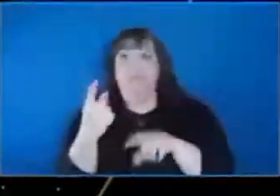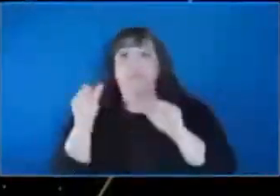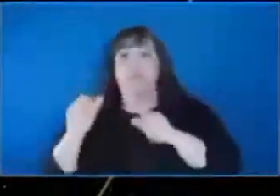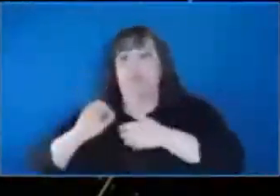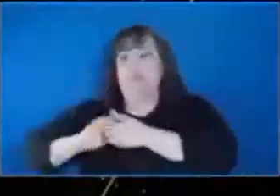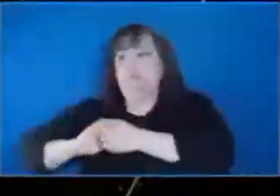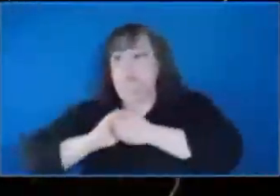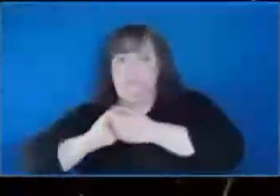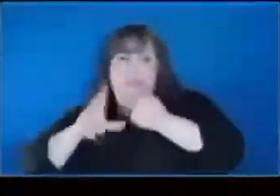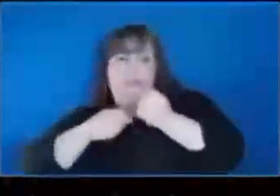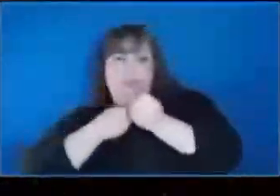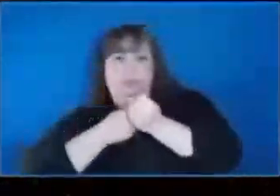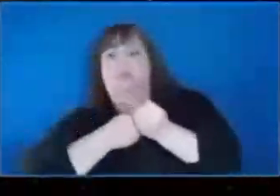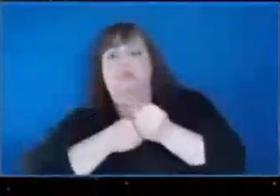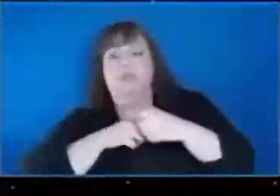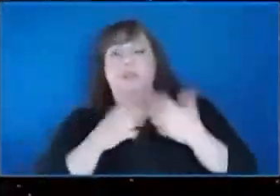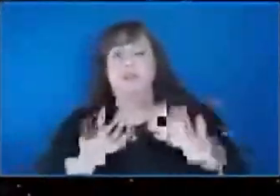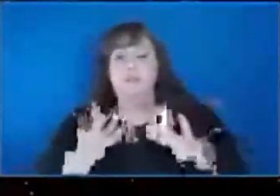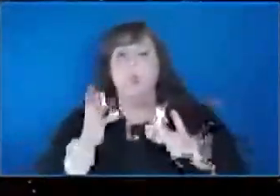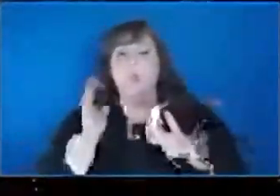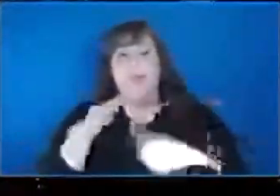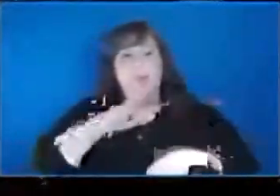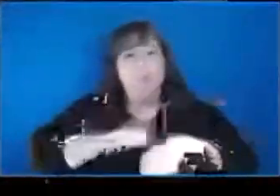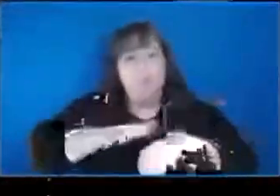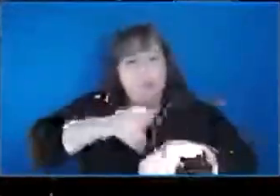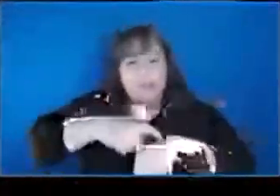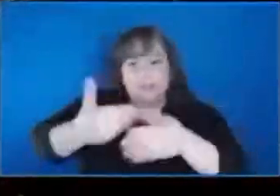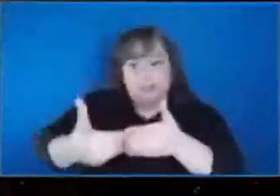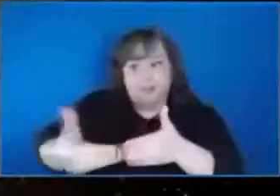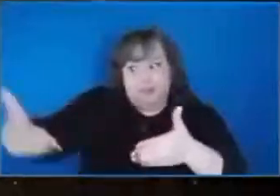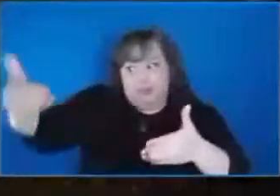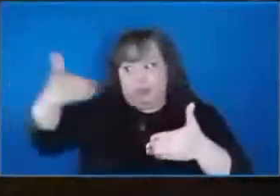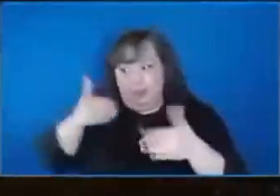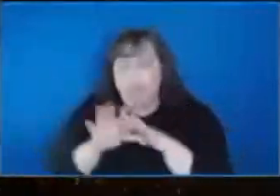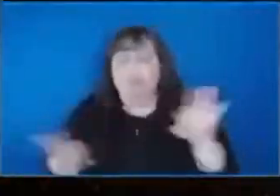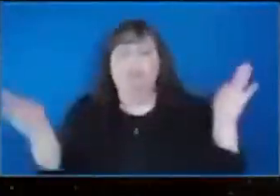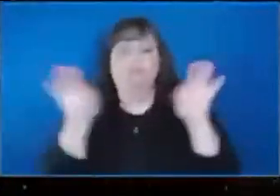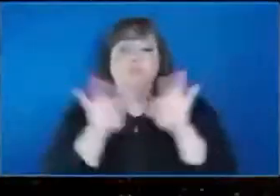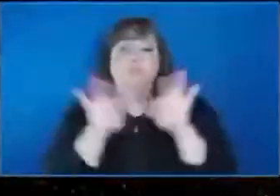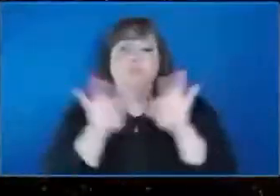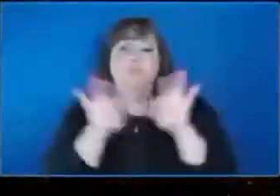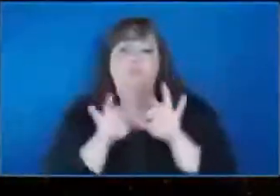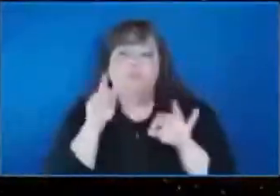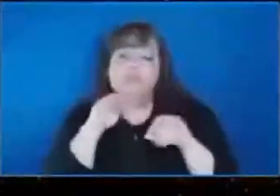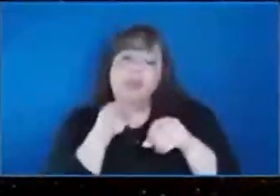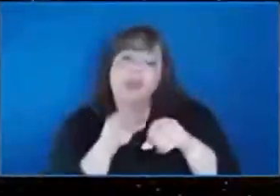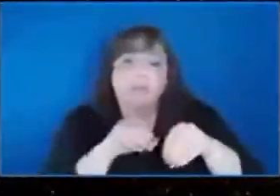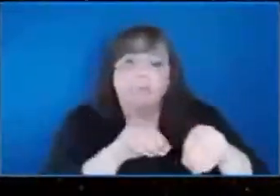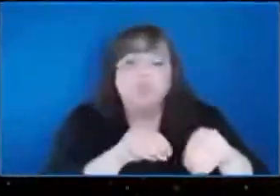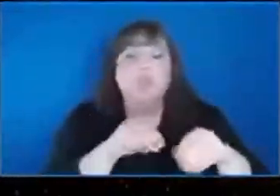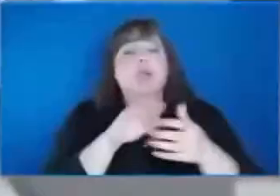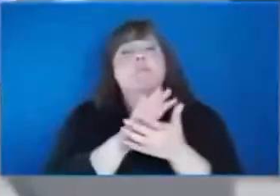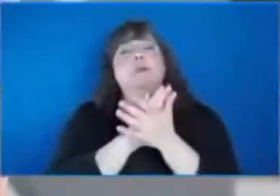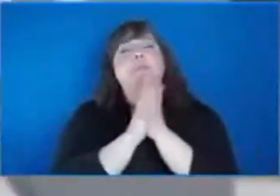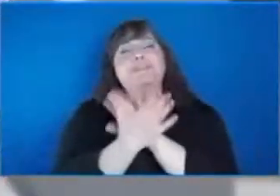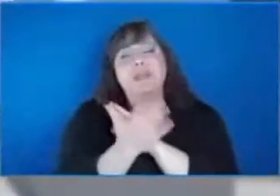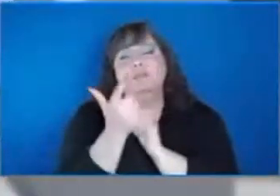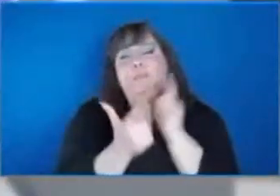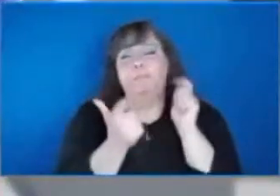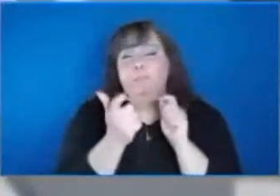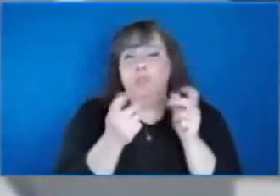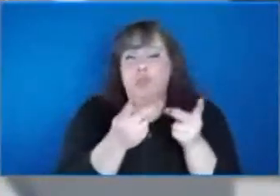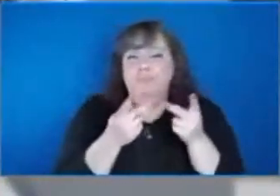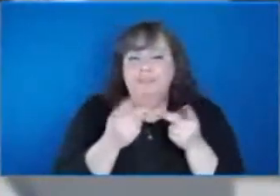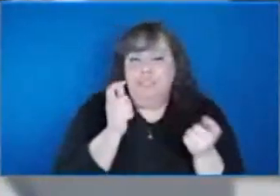you want to give yourself this warning time, because something like this is just a small nudge which adds up to a big position change over time. So the asteroid and the